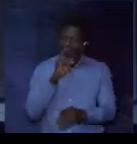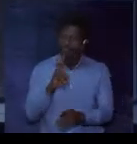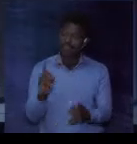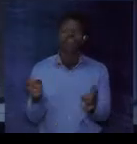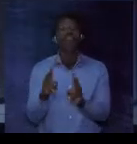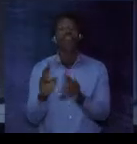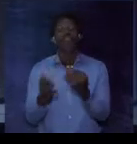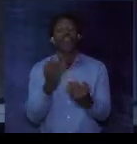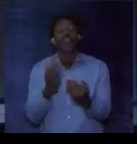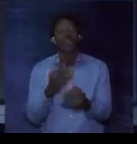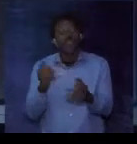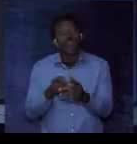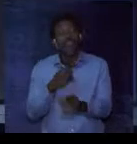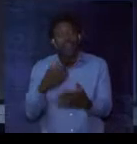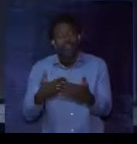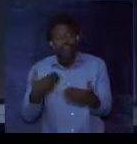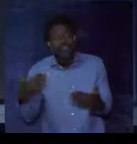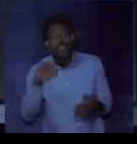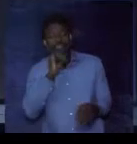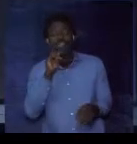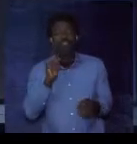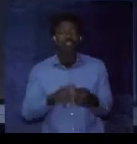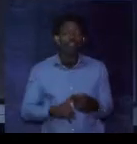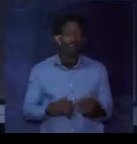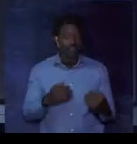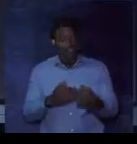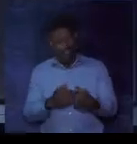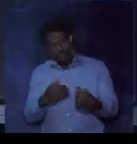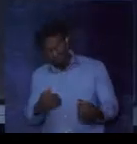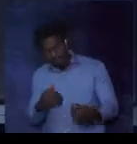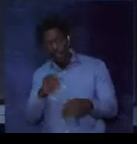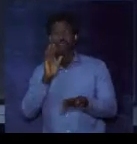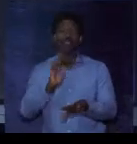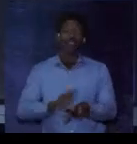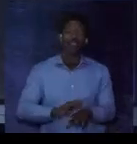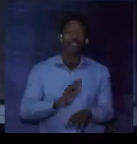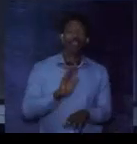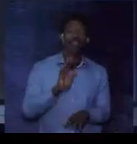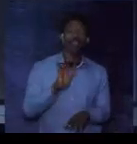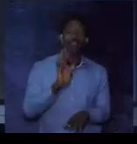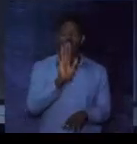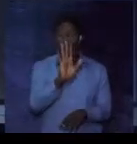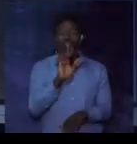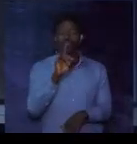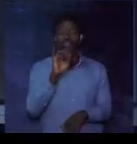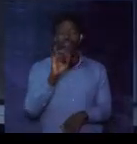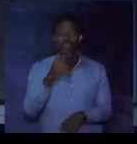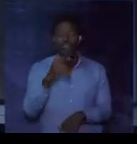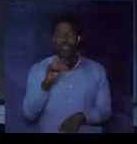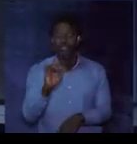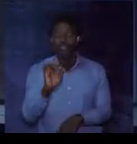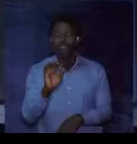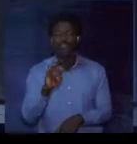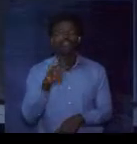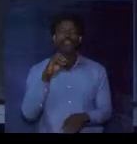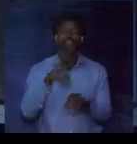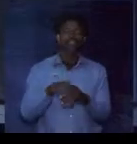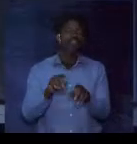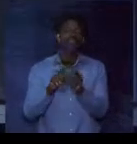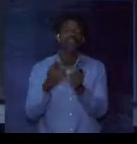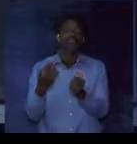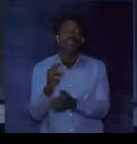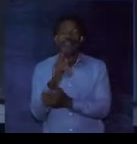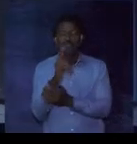the procedure is really very simple. The first thing you do is that you separate your digits into groups of 3. Then you